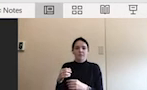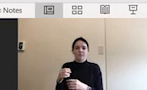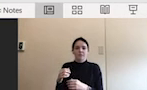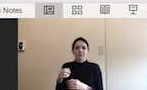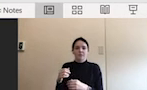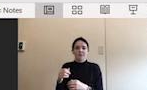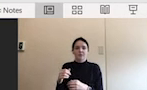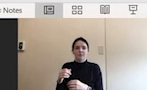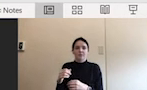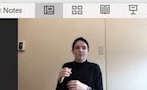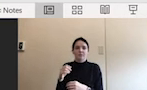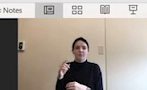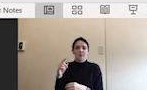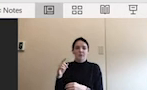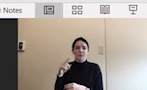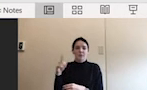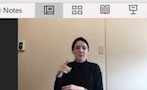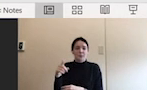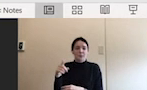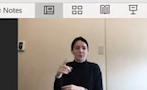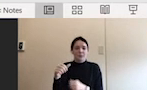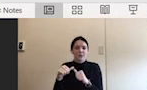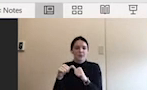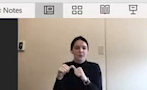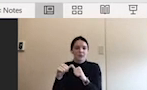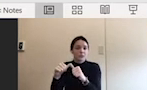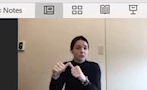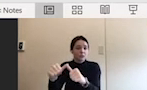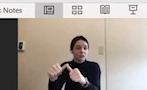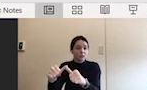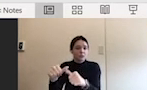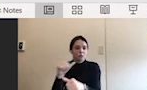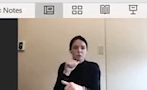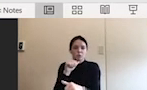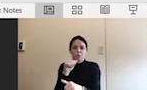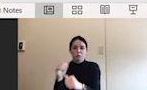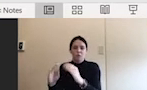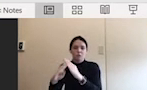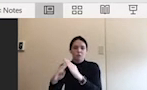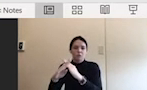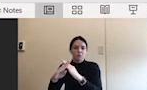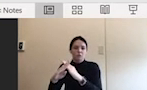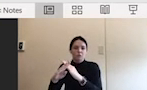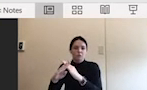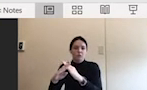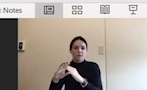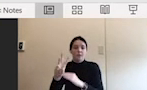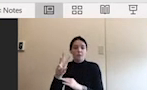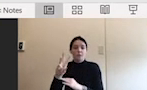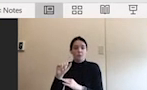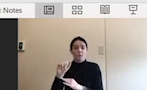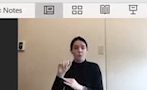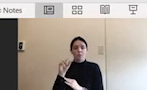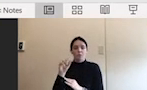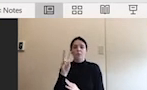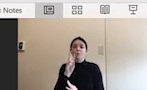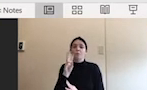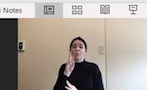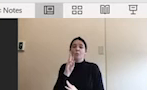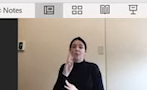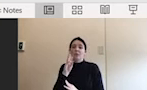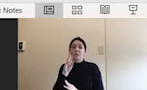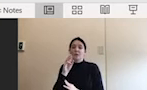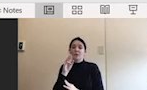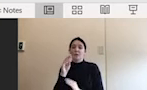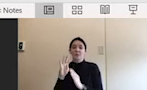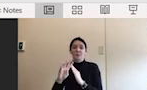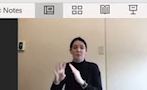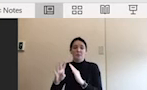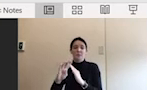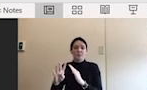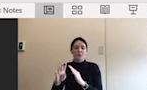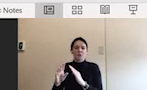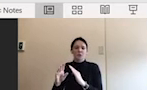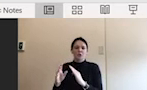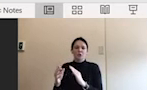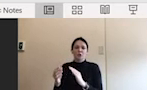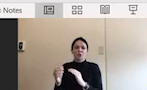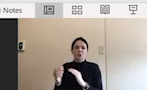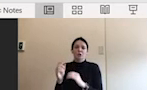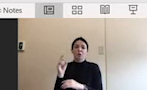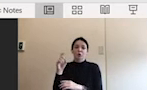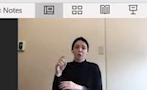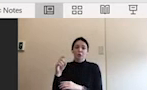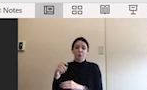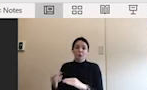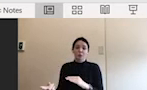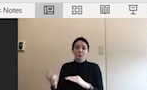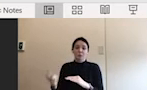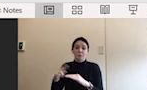the velocity of the water that's coming out should double. Because the area is half, the velocity of the water should double. And that is exactly what happens. The